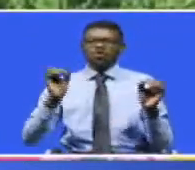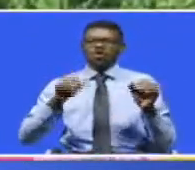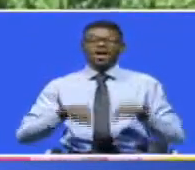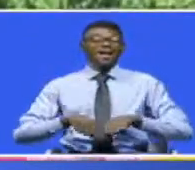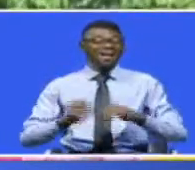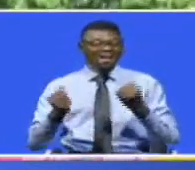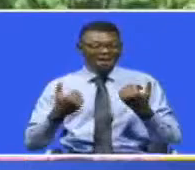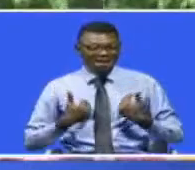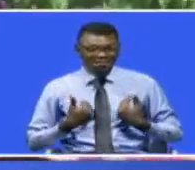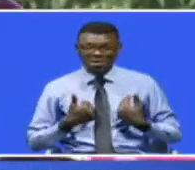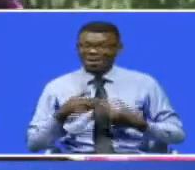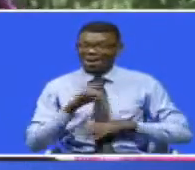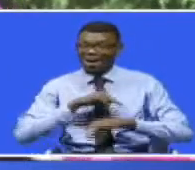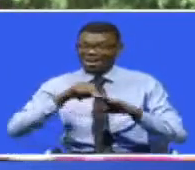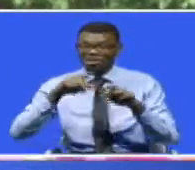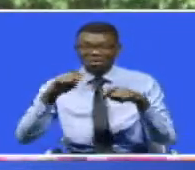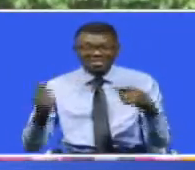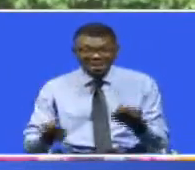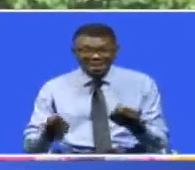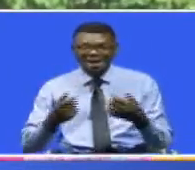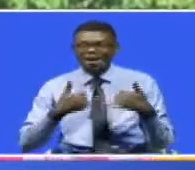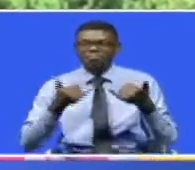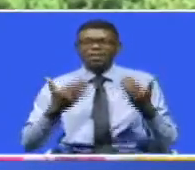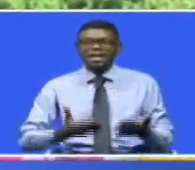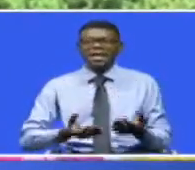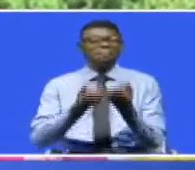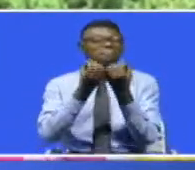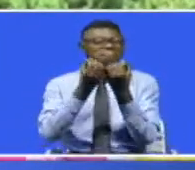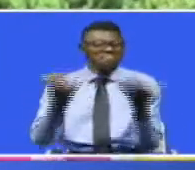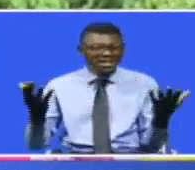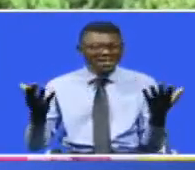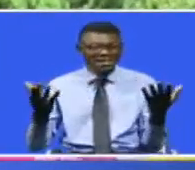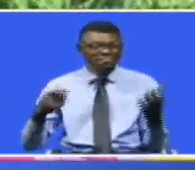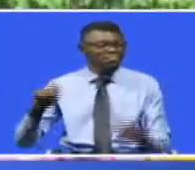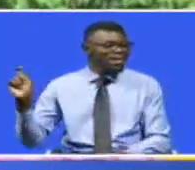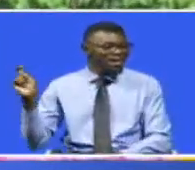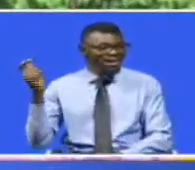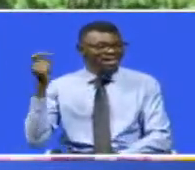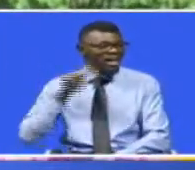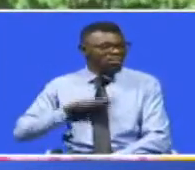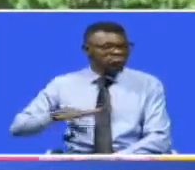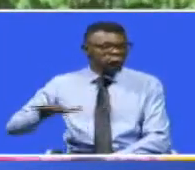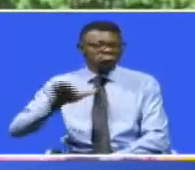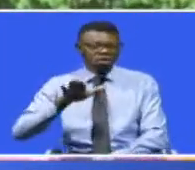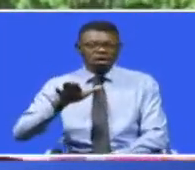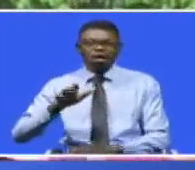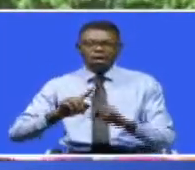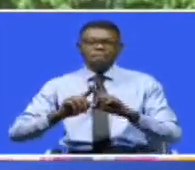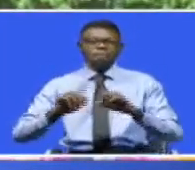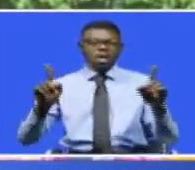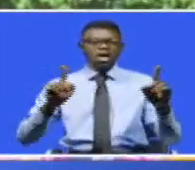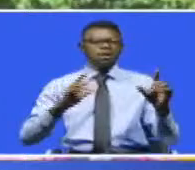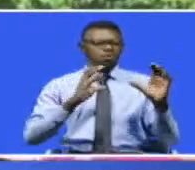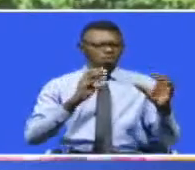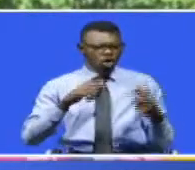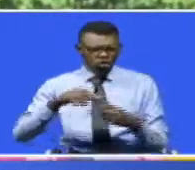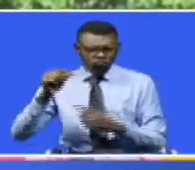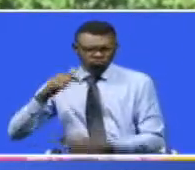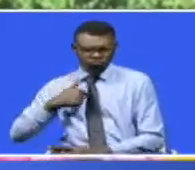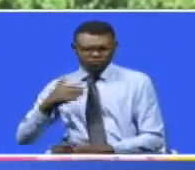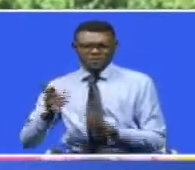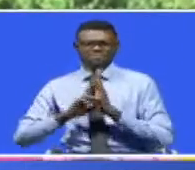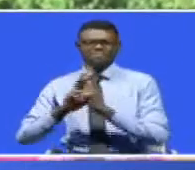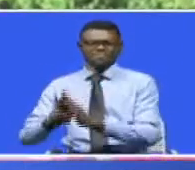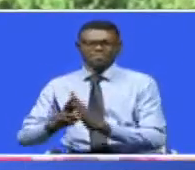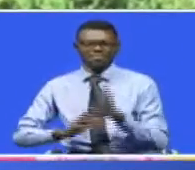Kuchezea national team kwa unajua tuko wengi, imagine Kenya mzima wachezaji wenye ni wengi. Then umechaguliwa ku represent